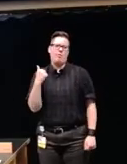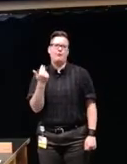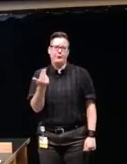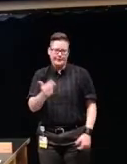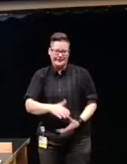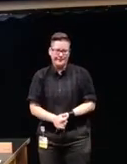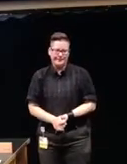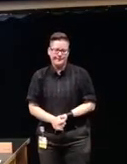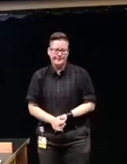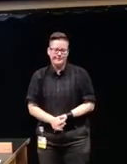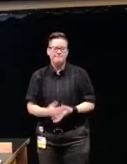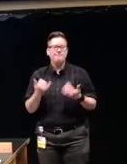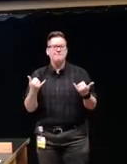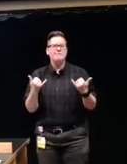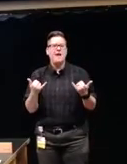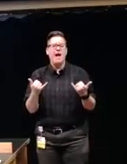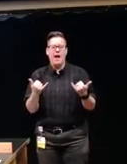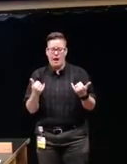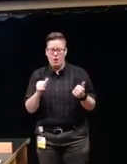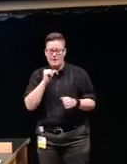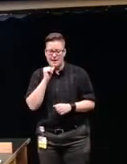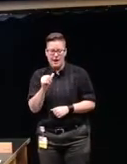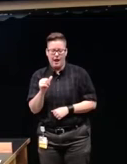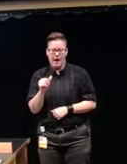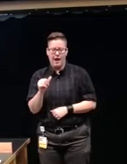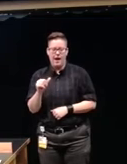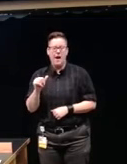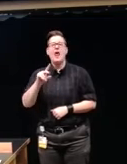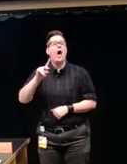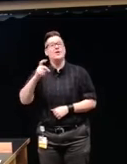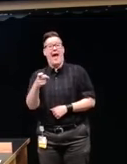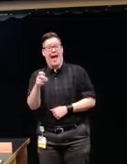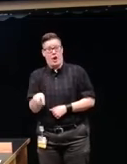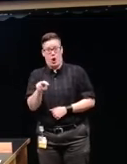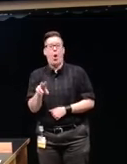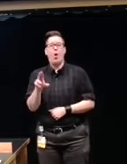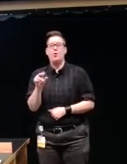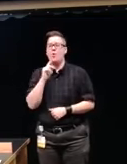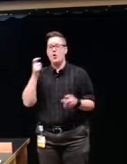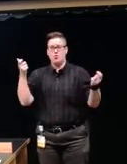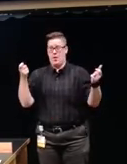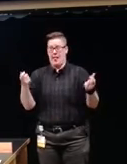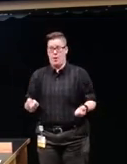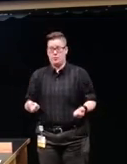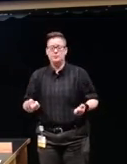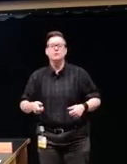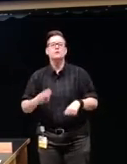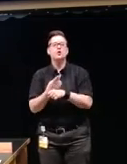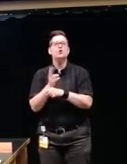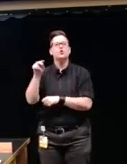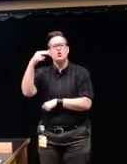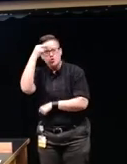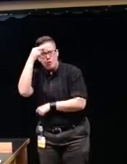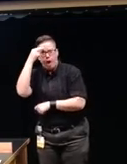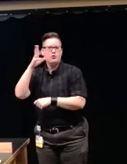no longer a diagnosis of exclusion. This is a rule-in diagnosis using our neurologic, neuropsychiatric skill